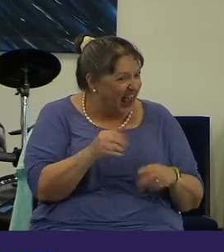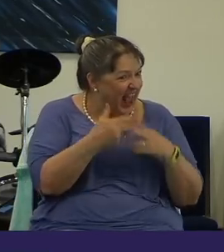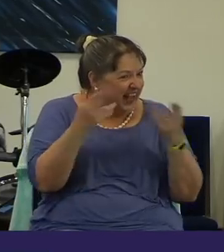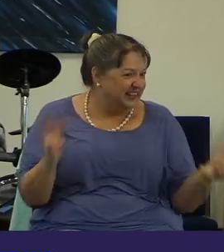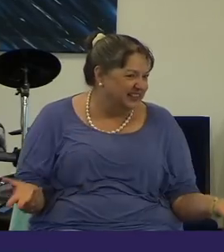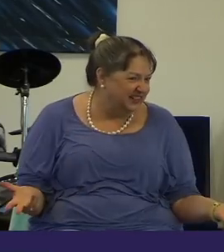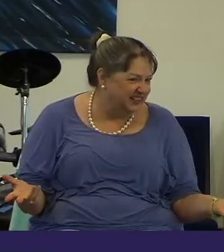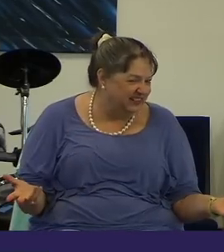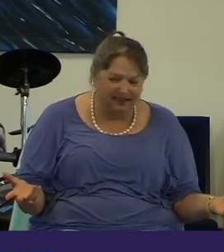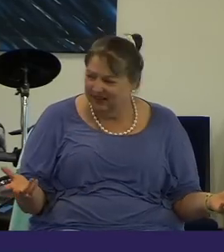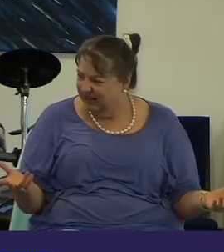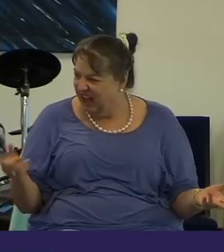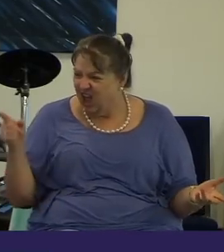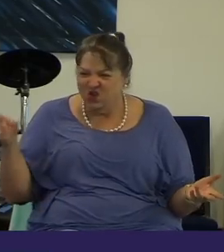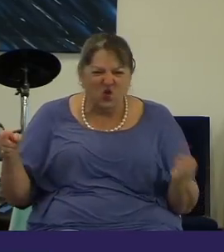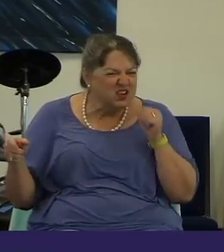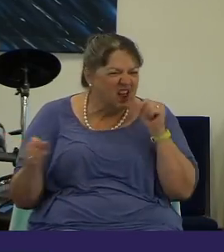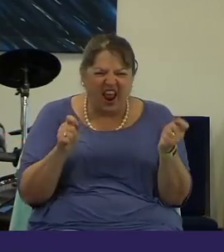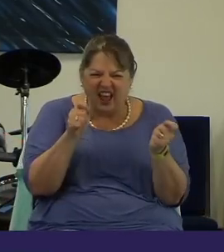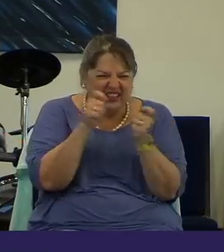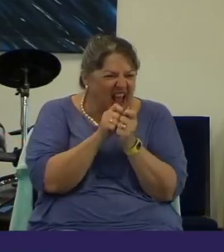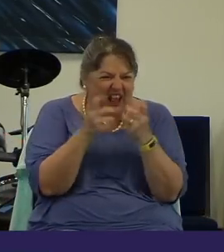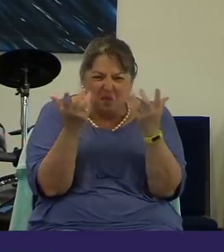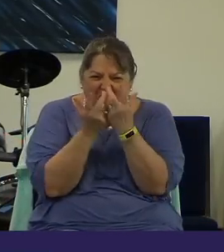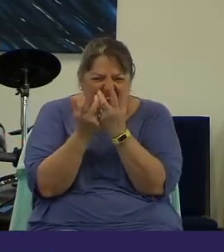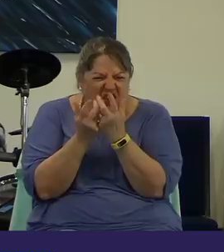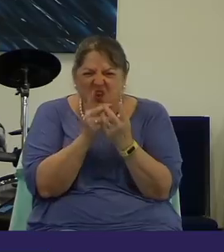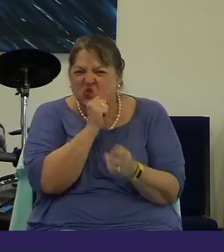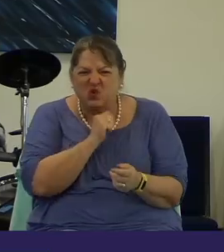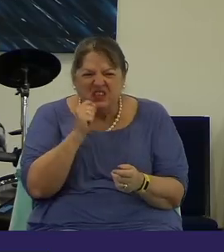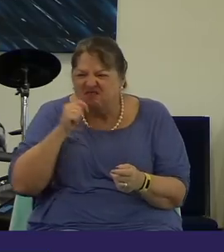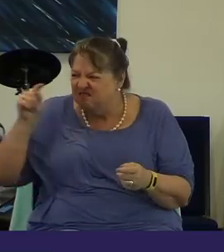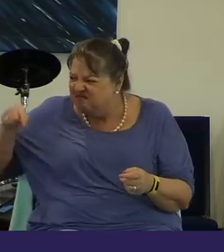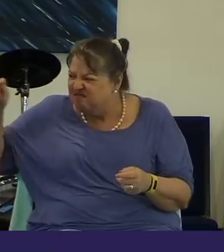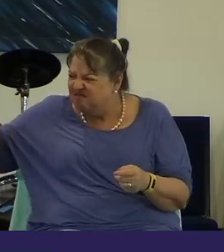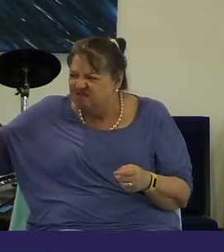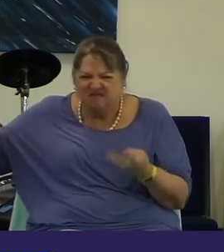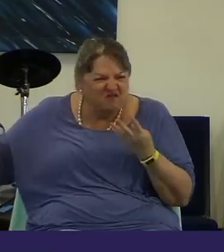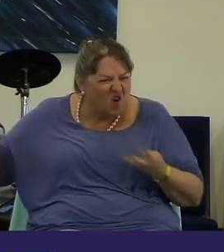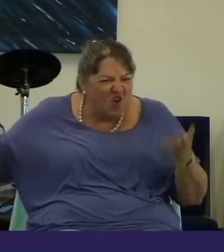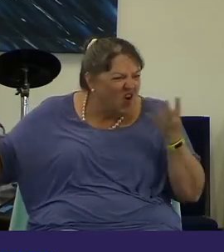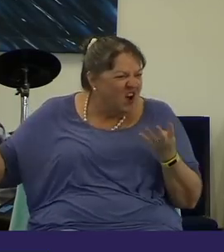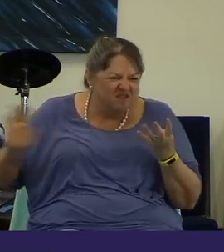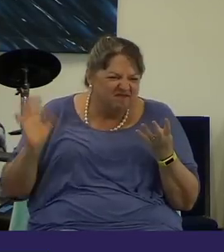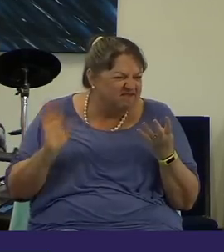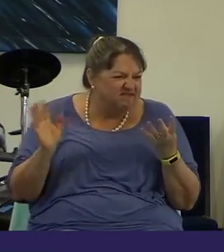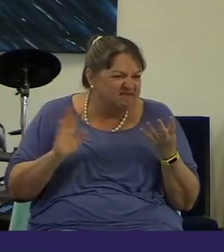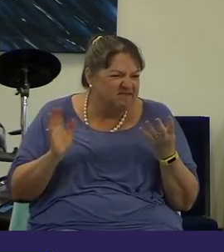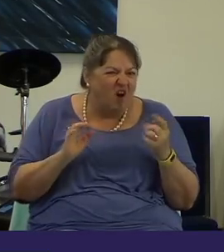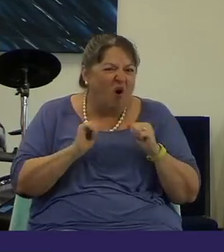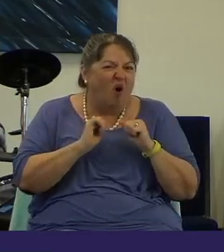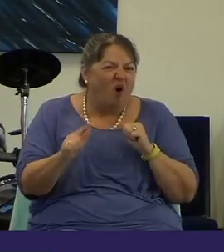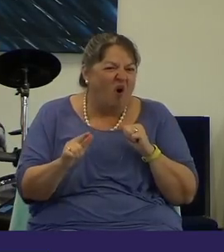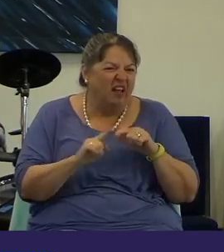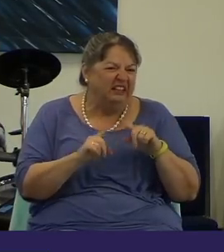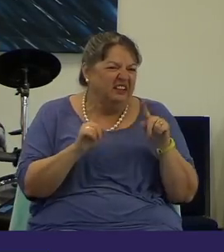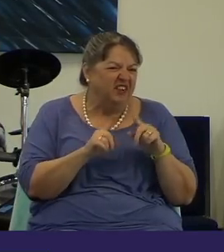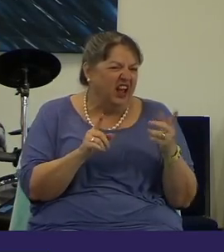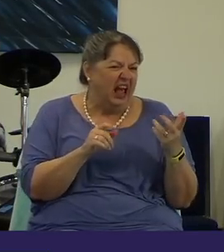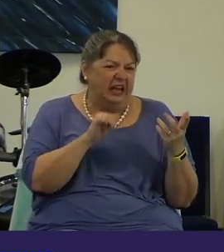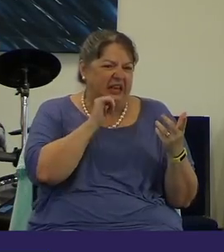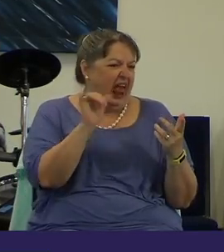you like into one of those donut things that you stick the stick in, and they're all round in the same way. And they're all the same